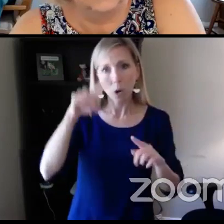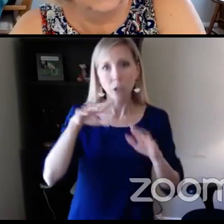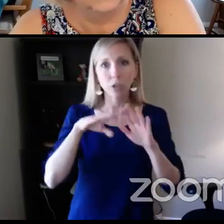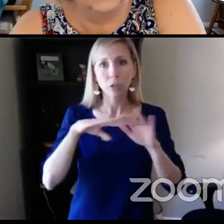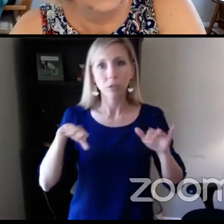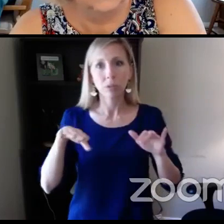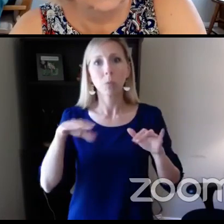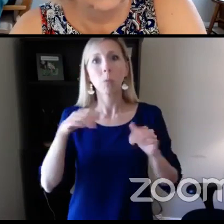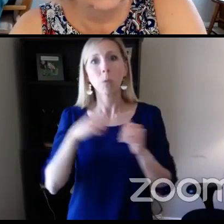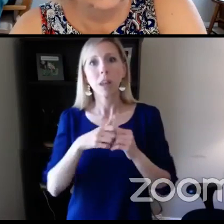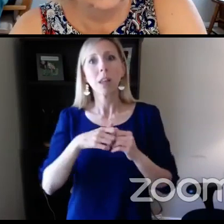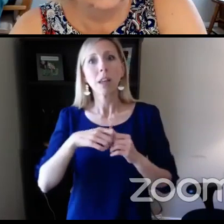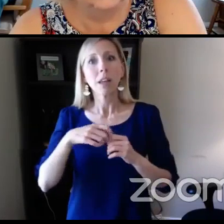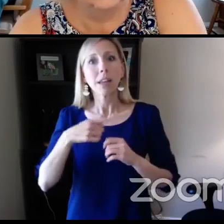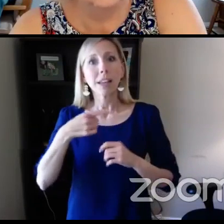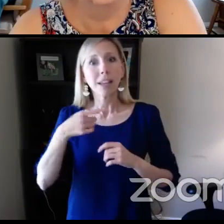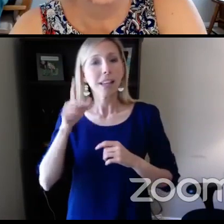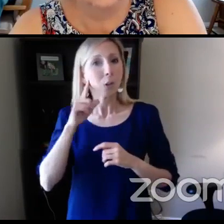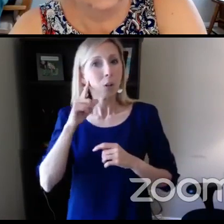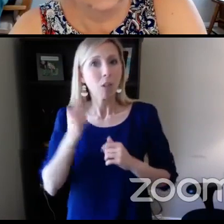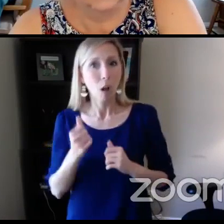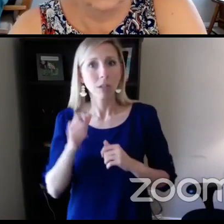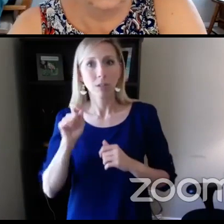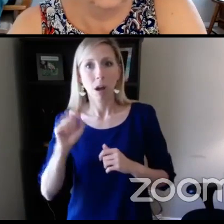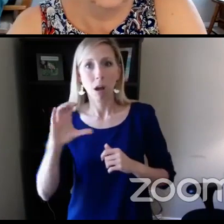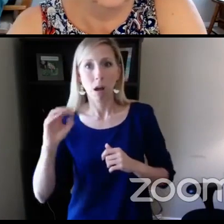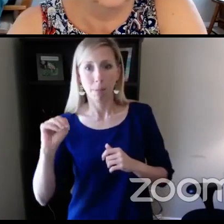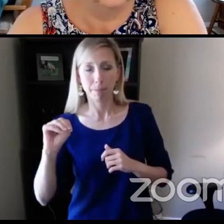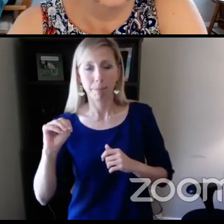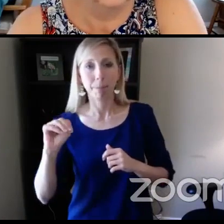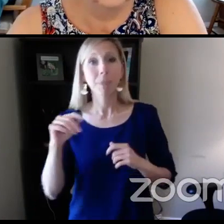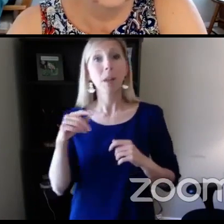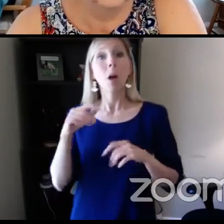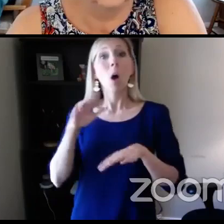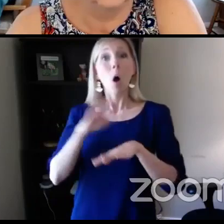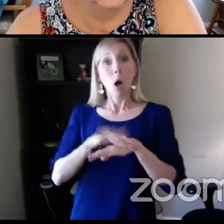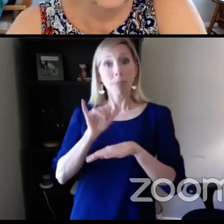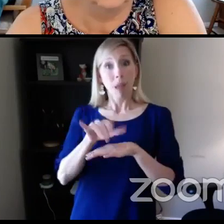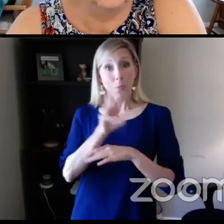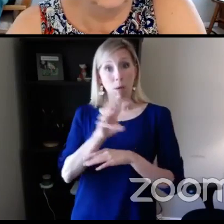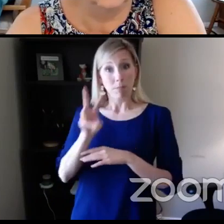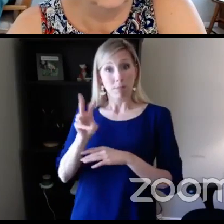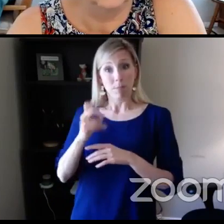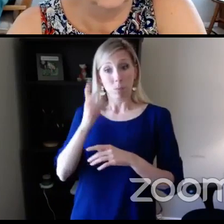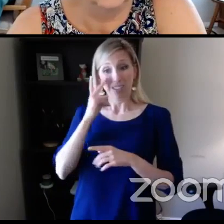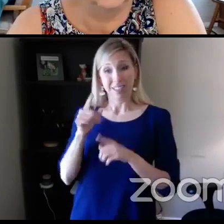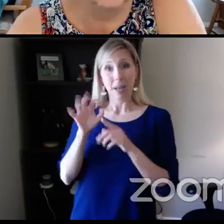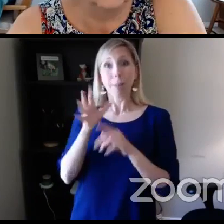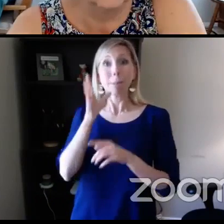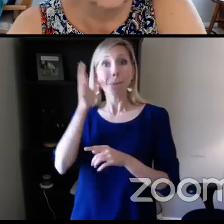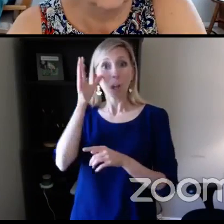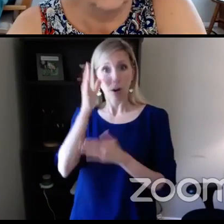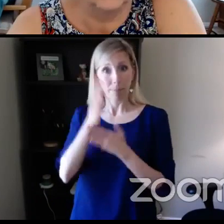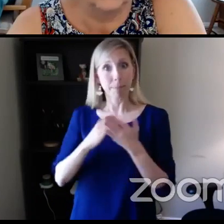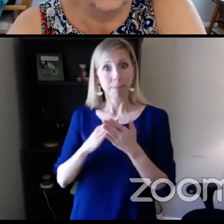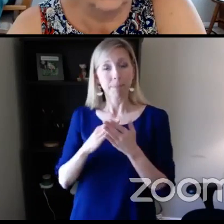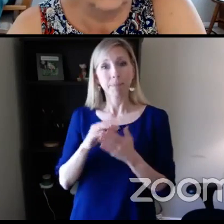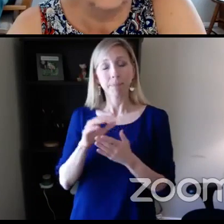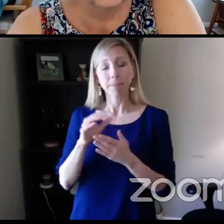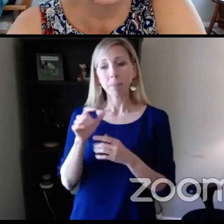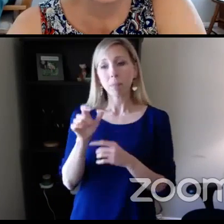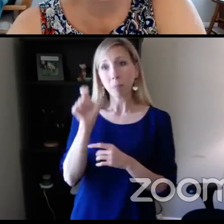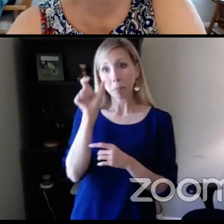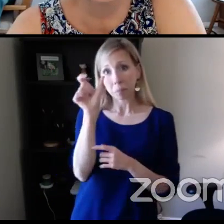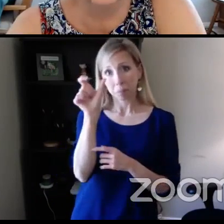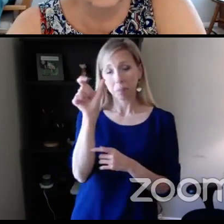successforkidswithhearingloss.com. And there is a parent section. And on that parent section, we have things about what to do next after